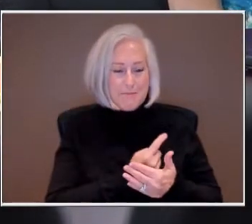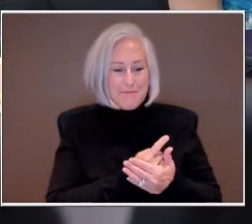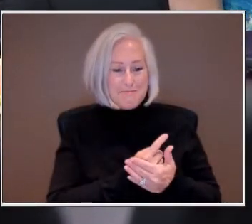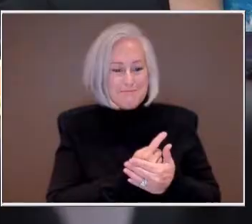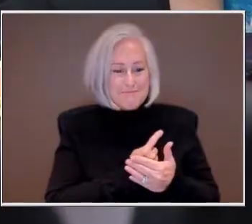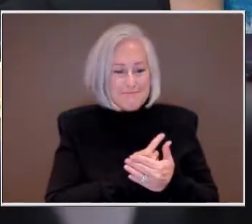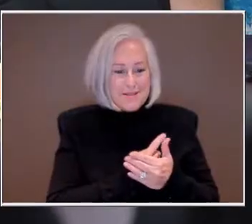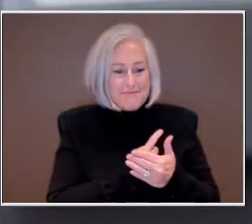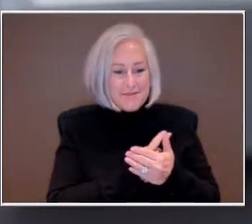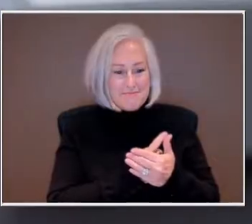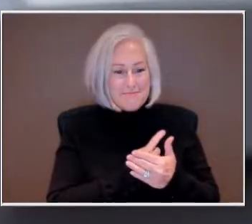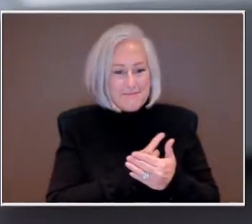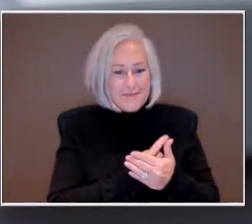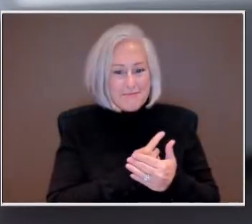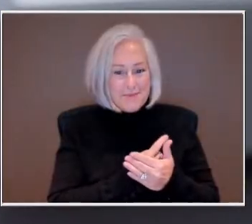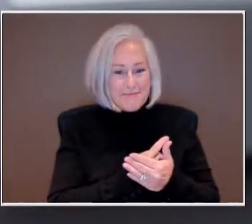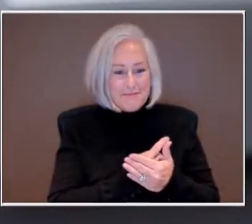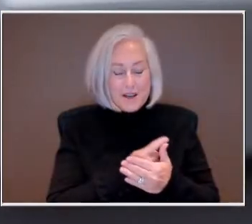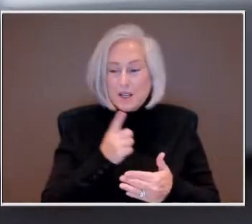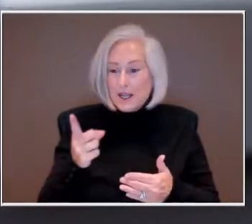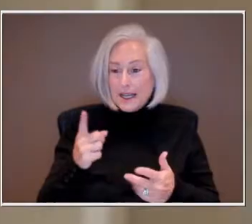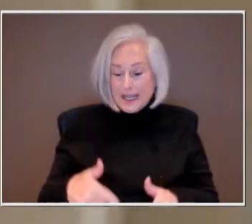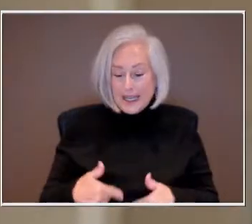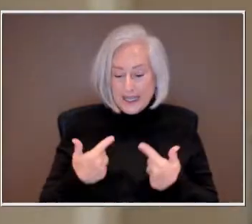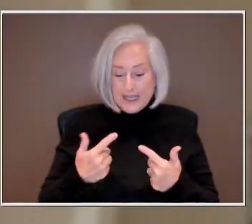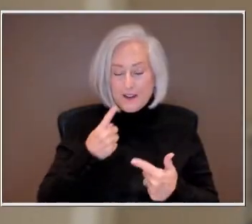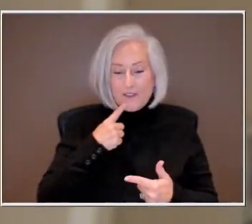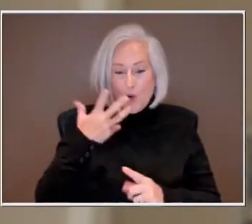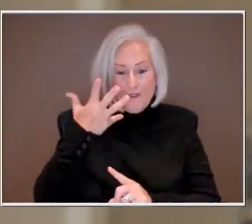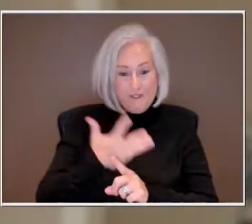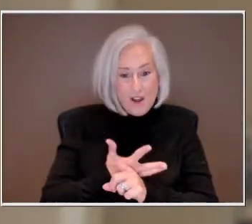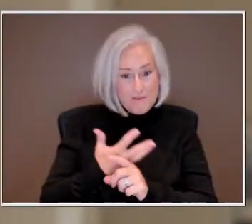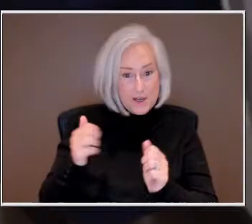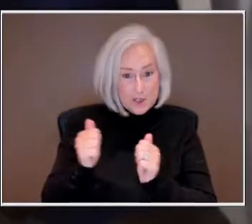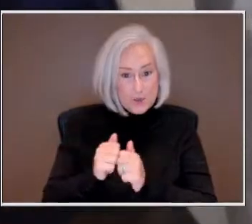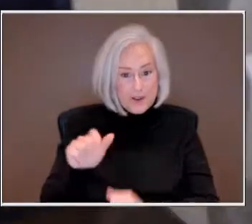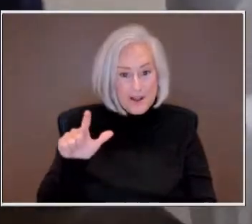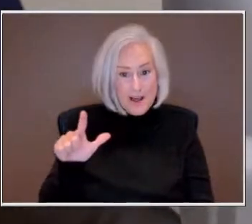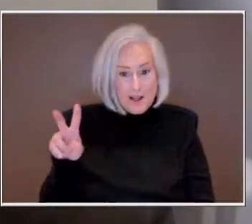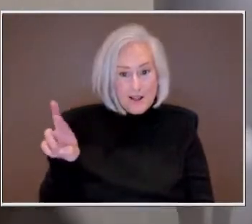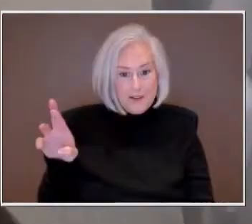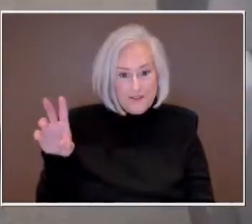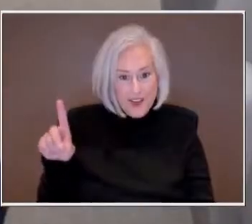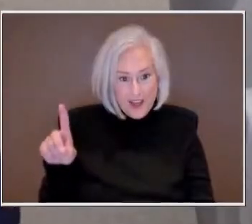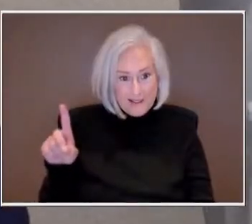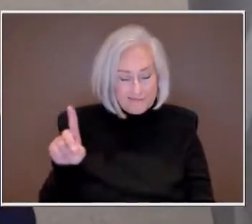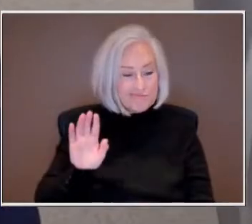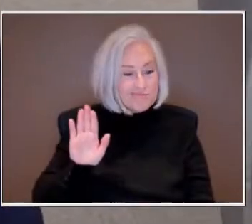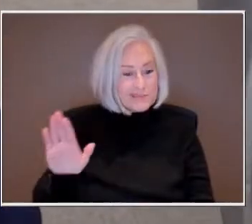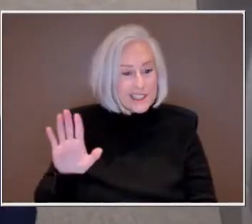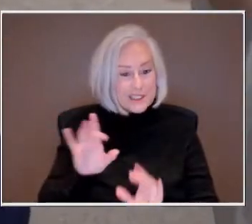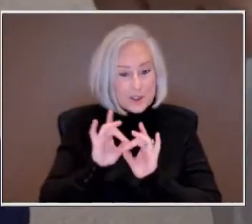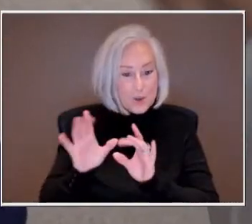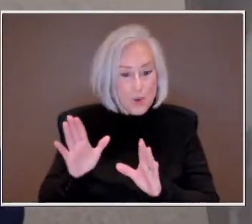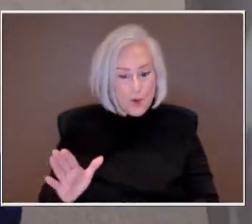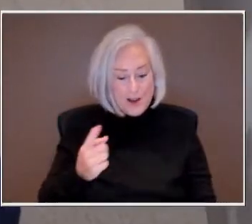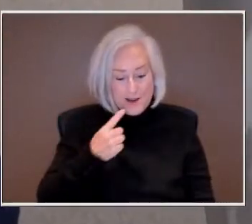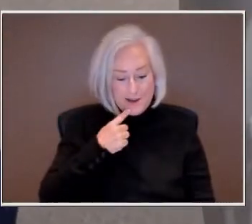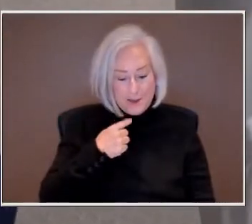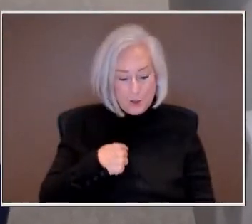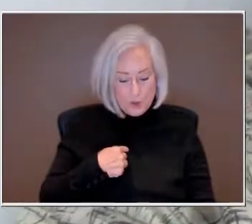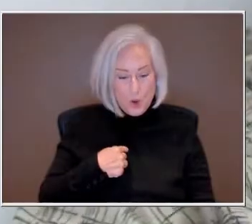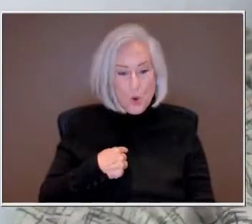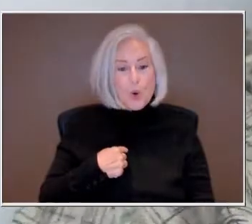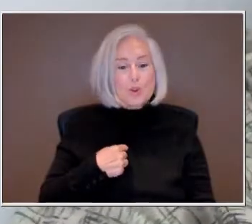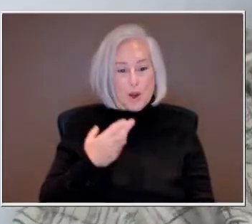living with his mechanical LVAD pump for 5 months, his coordinator Clinton told Robert that his new heart was on the